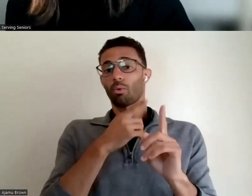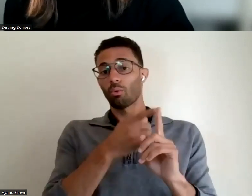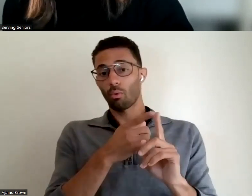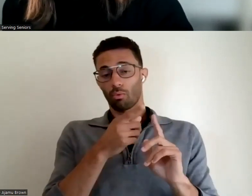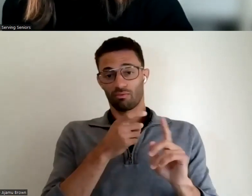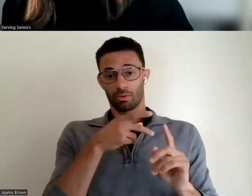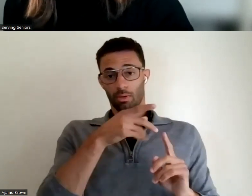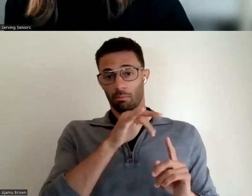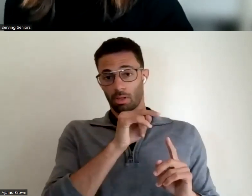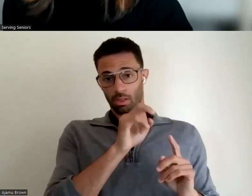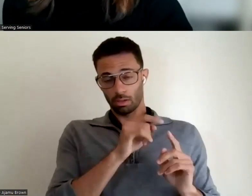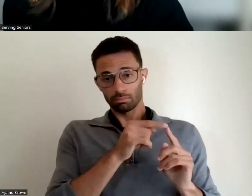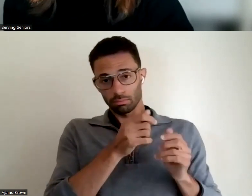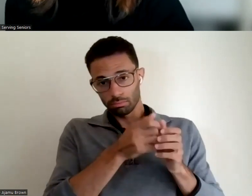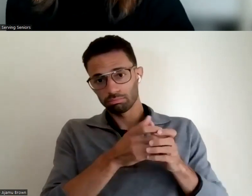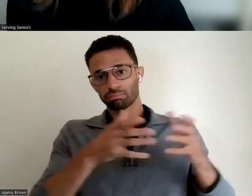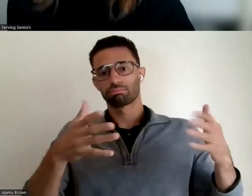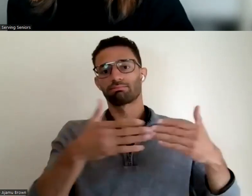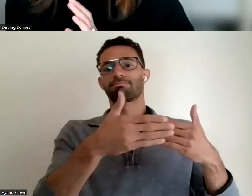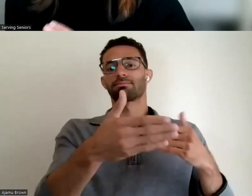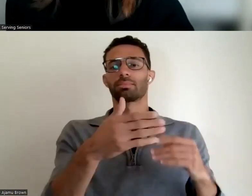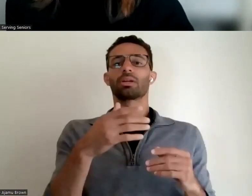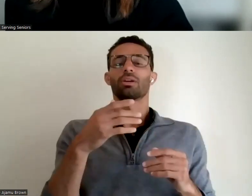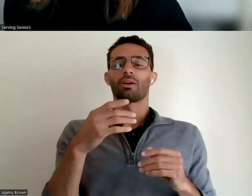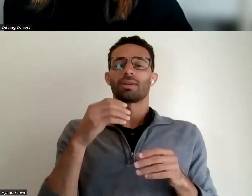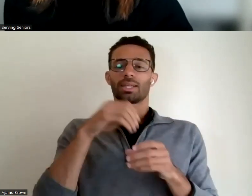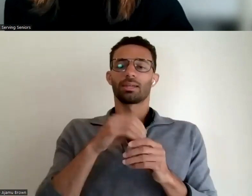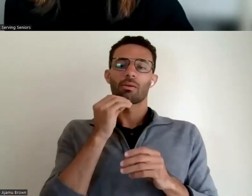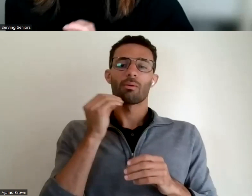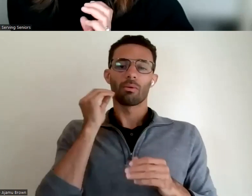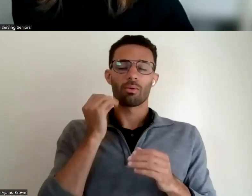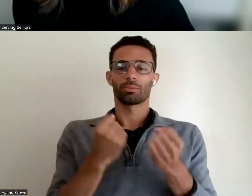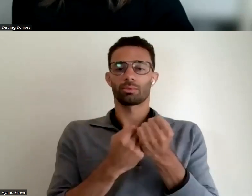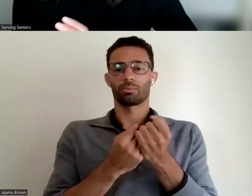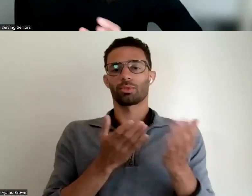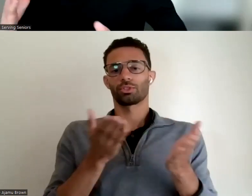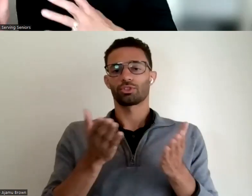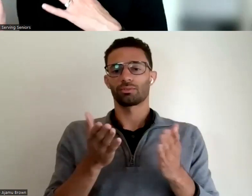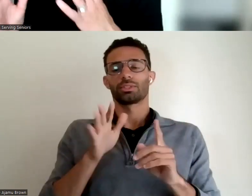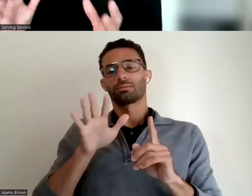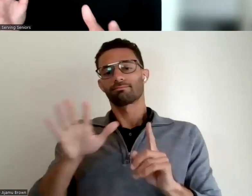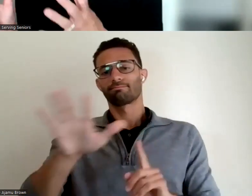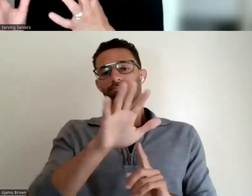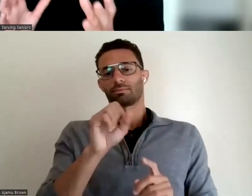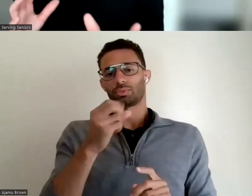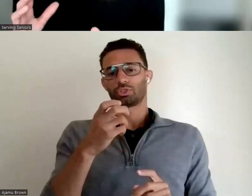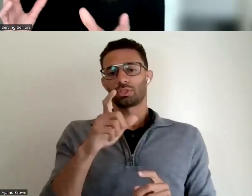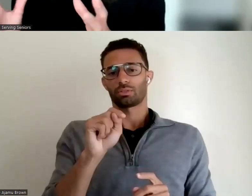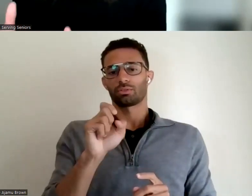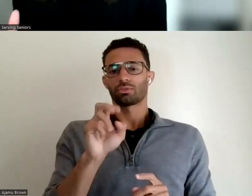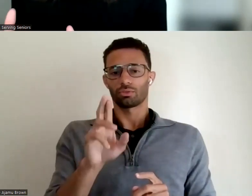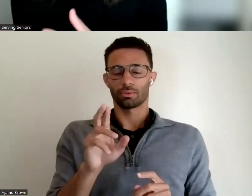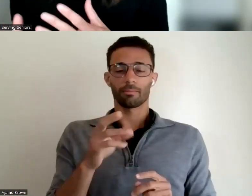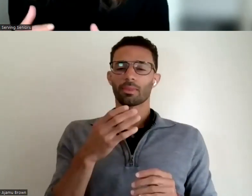to expand the in-home support services across the shelters and even look at potentially best practices in terms